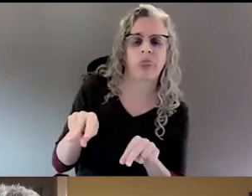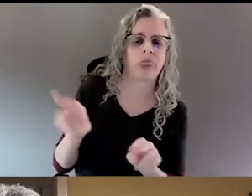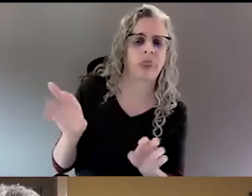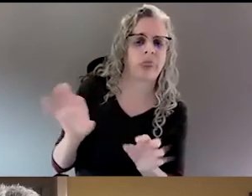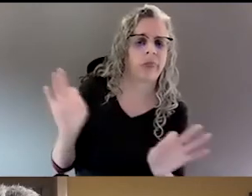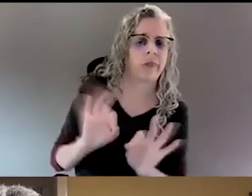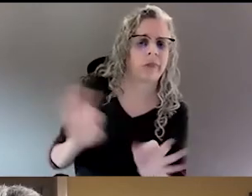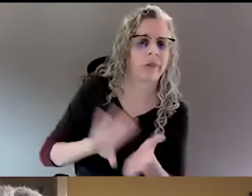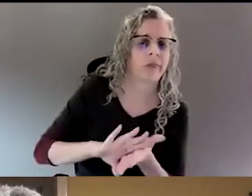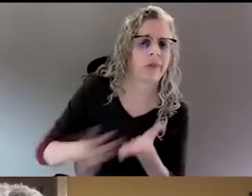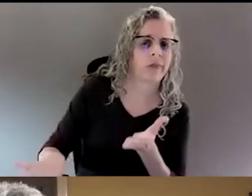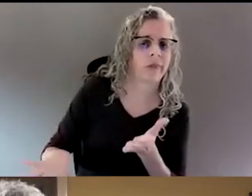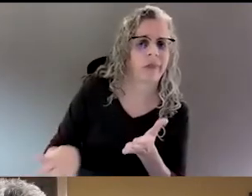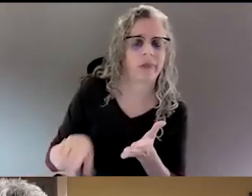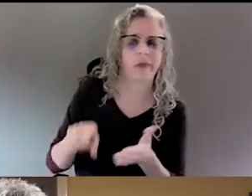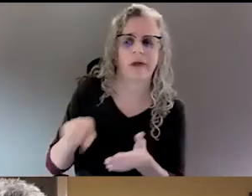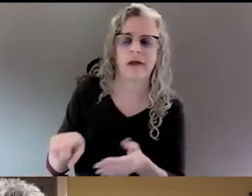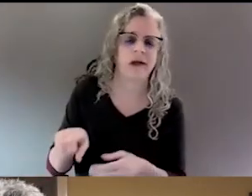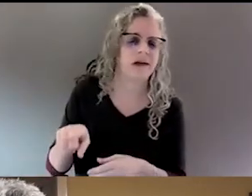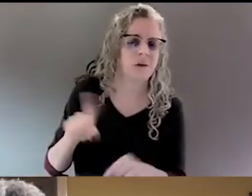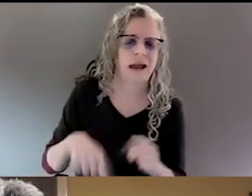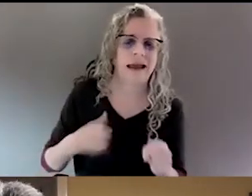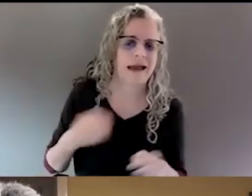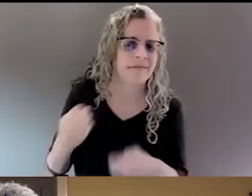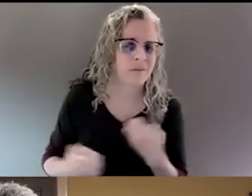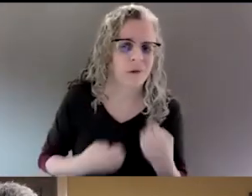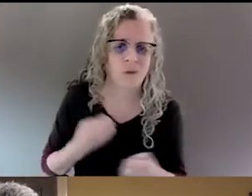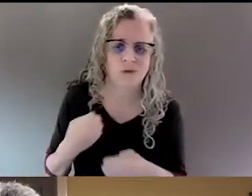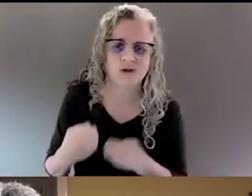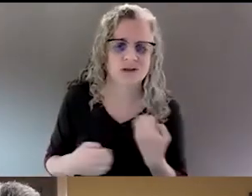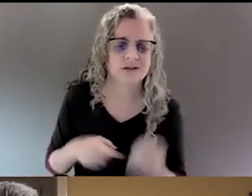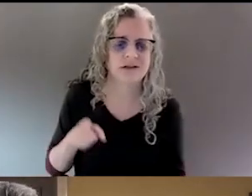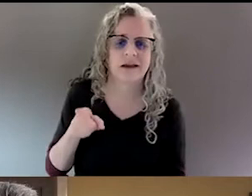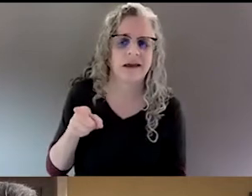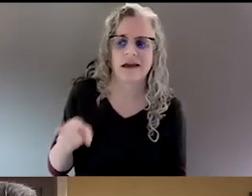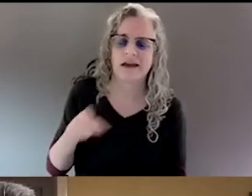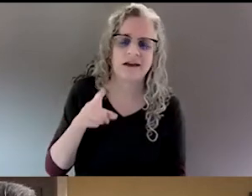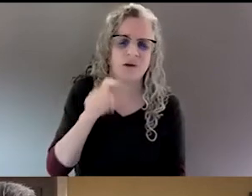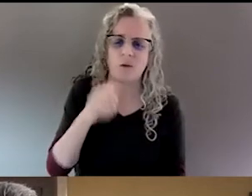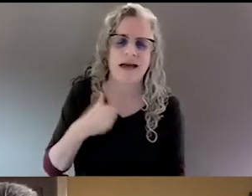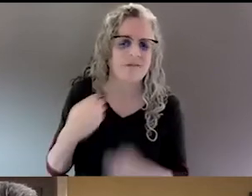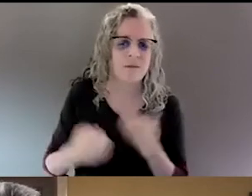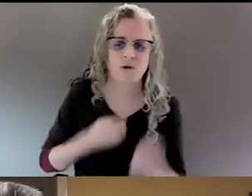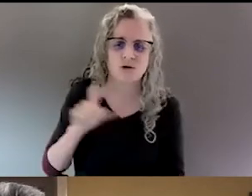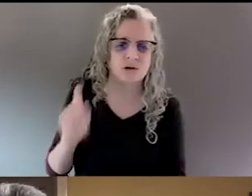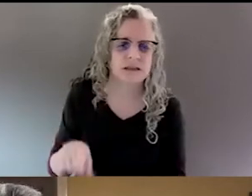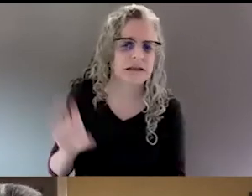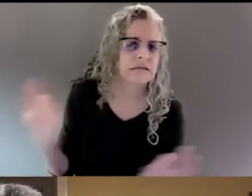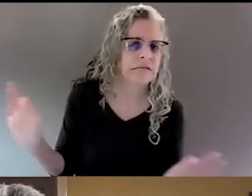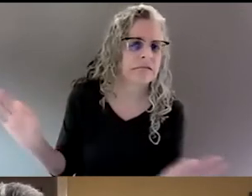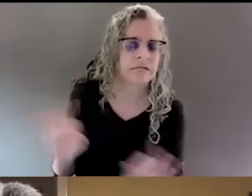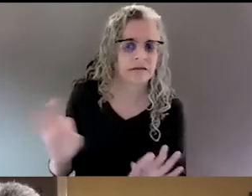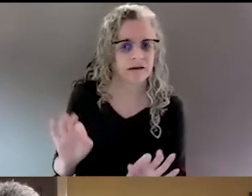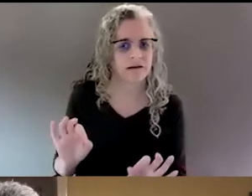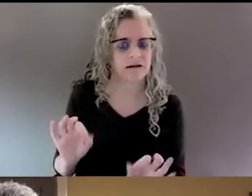having emotions, never mind emotional needs. They literally were thought of as people not capable